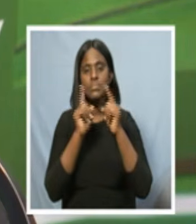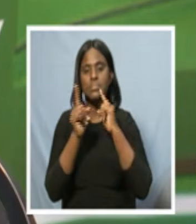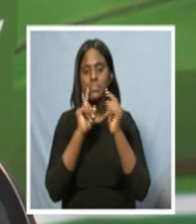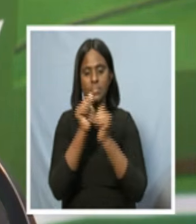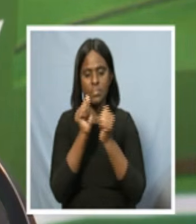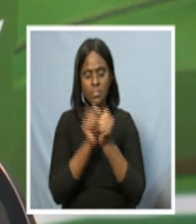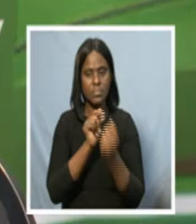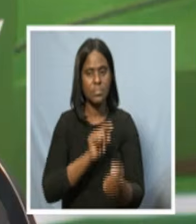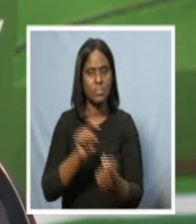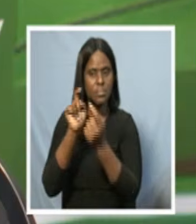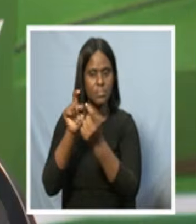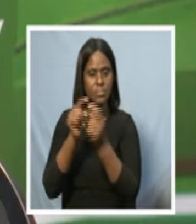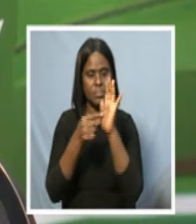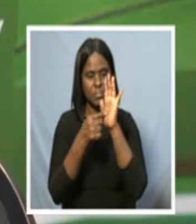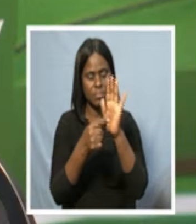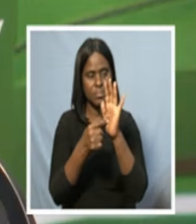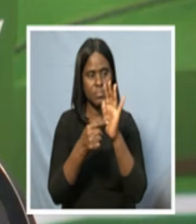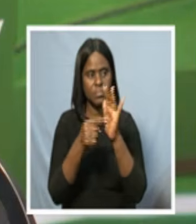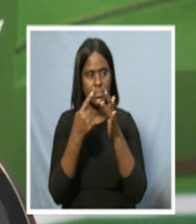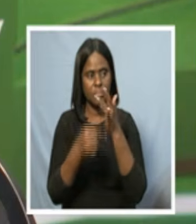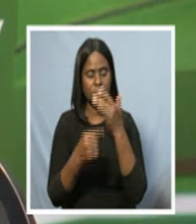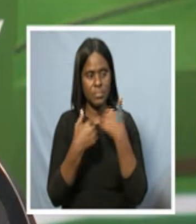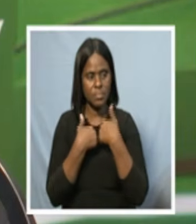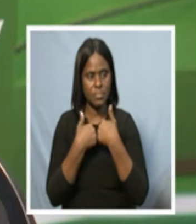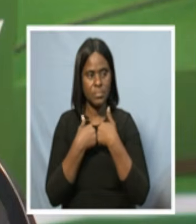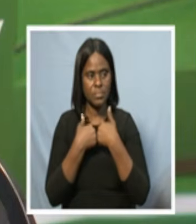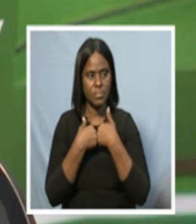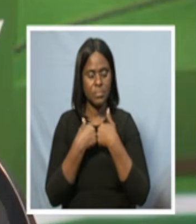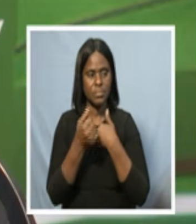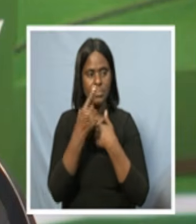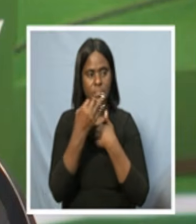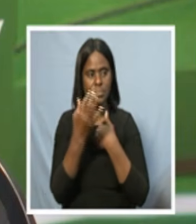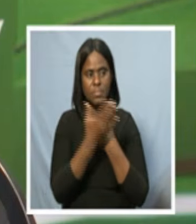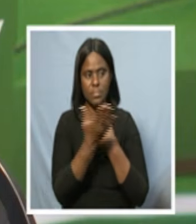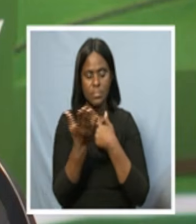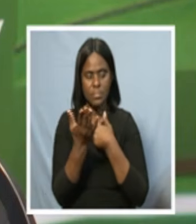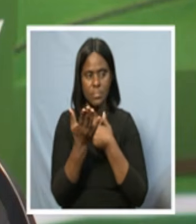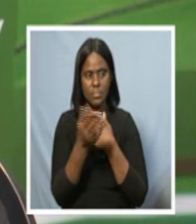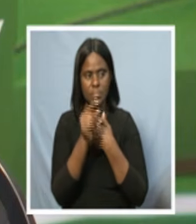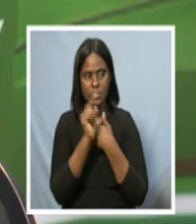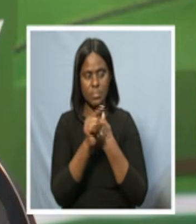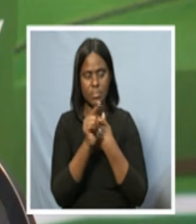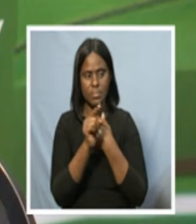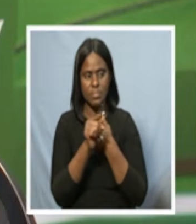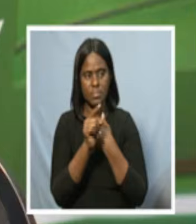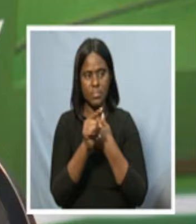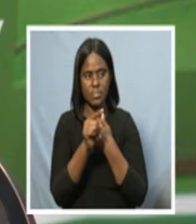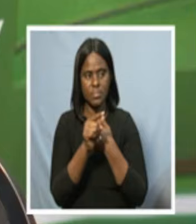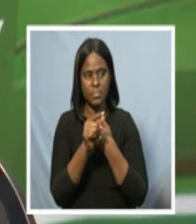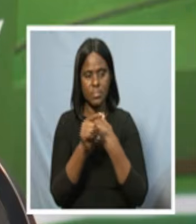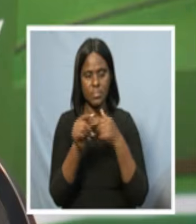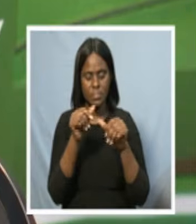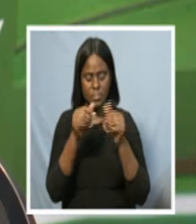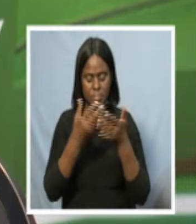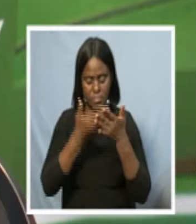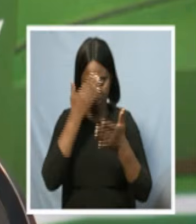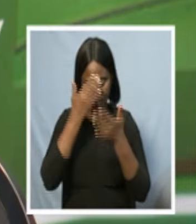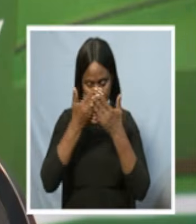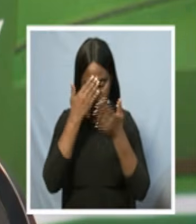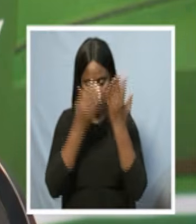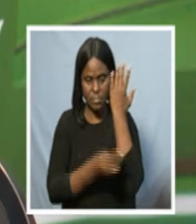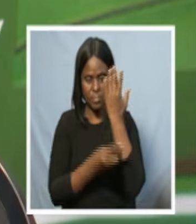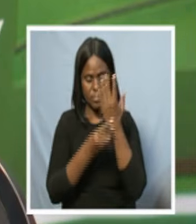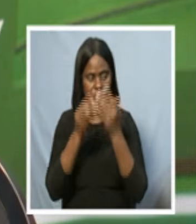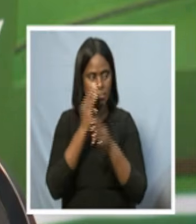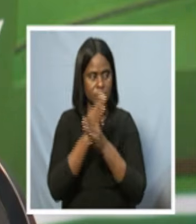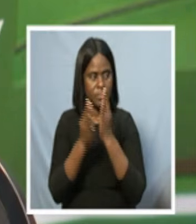many challenges, citing vandalism as one of them, saying that this is a hindrance to the development because when infrastructure